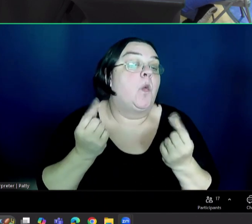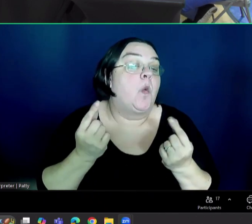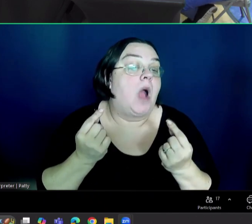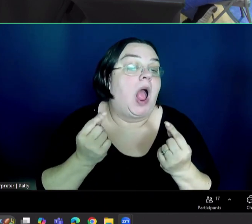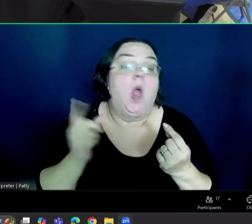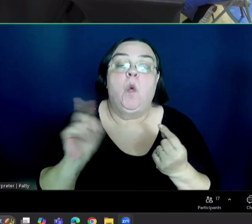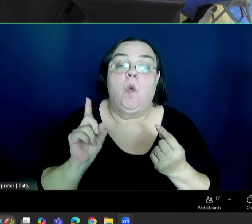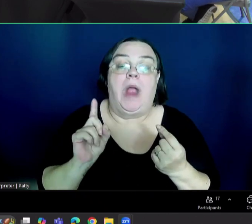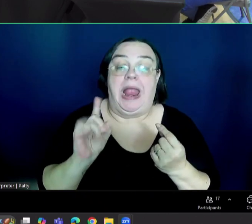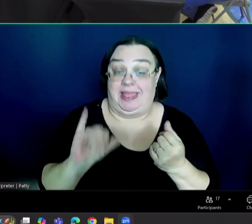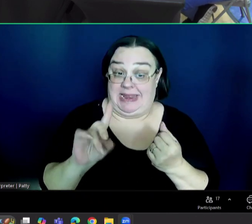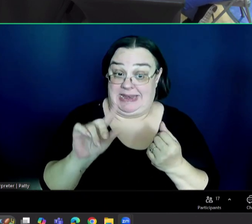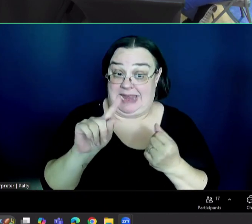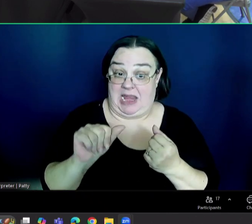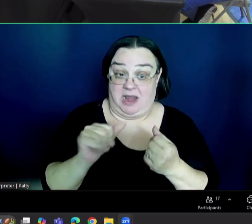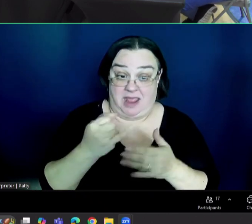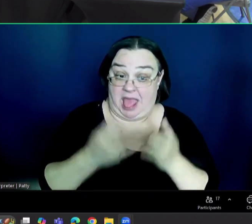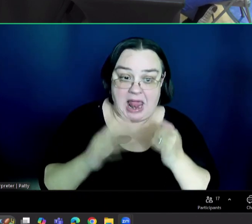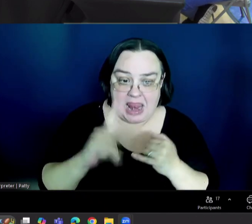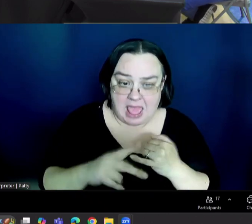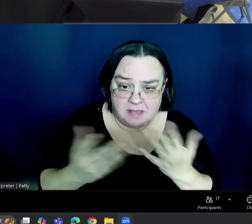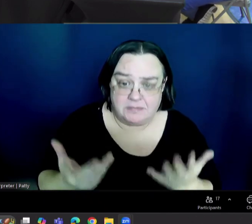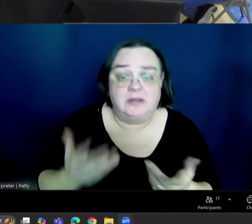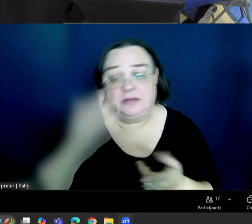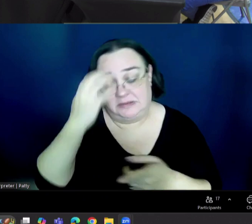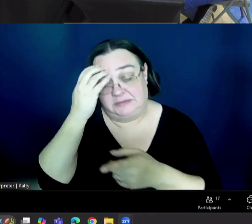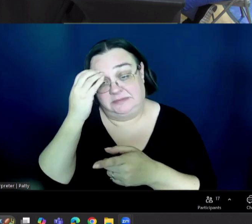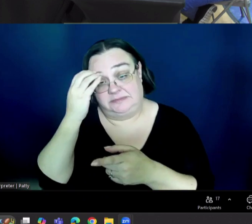data end up? Or how does